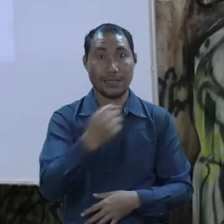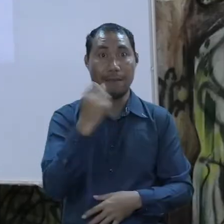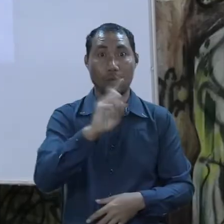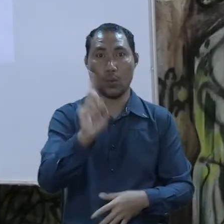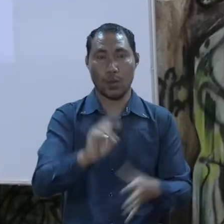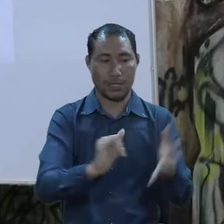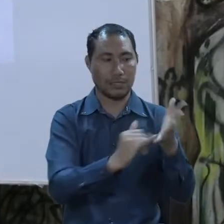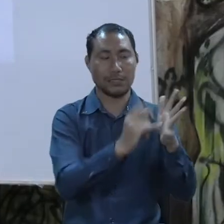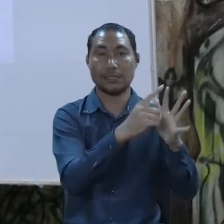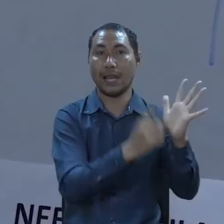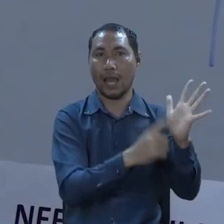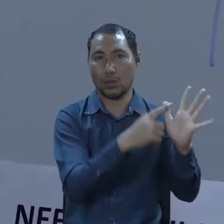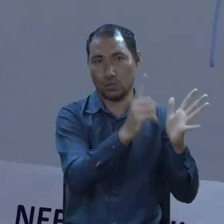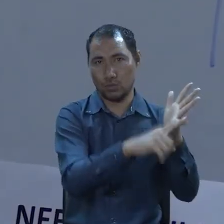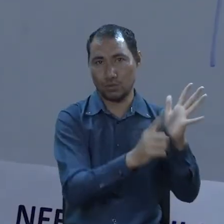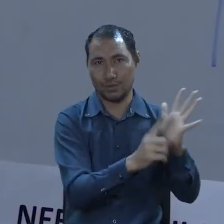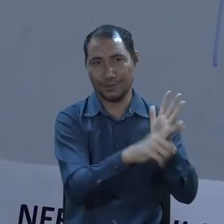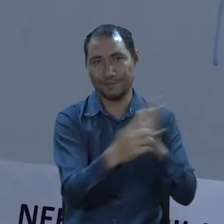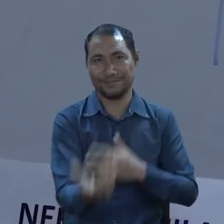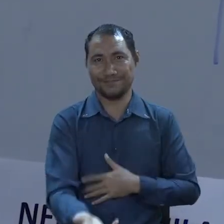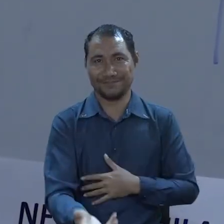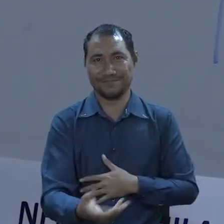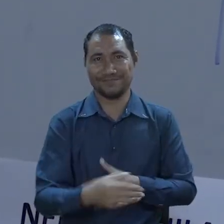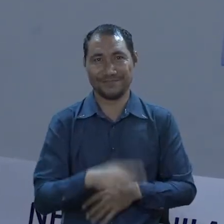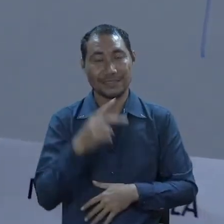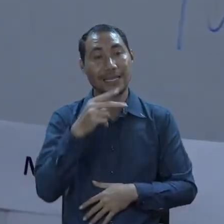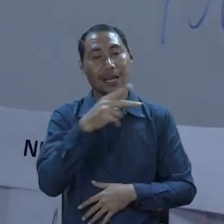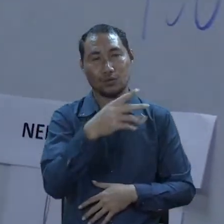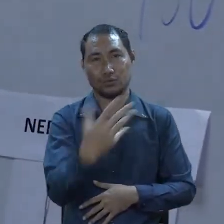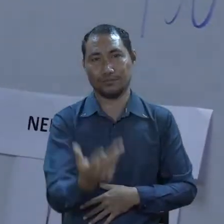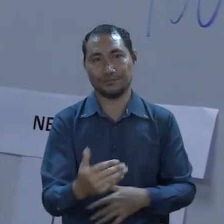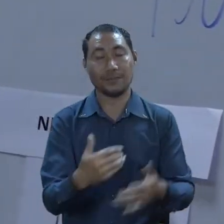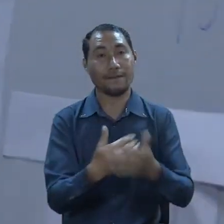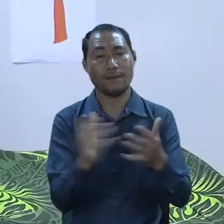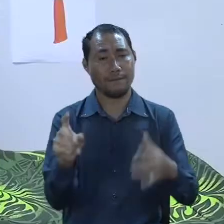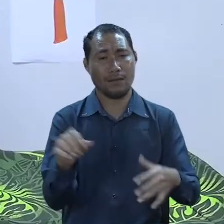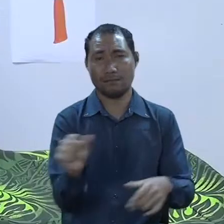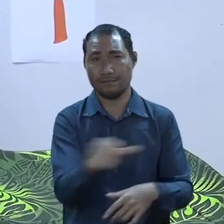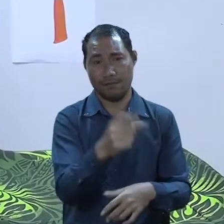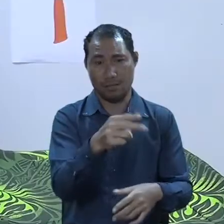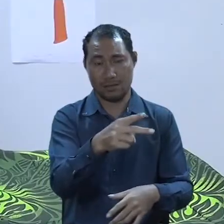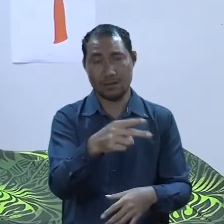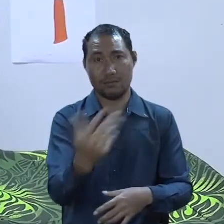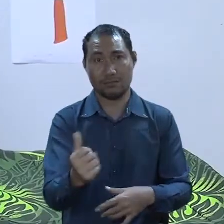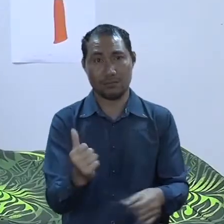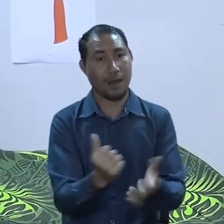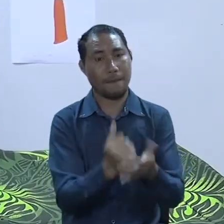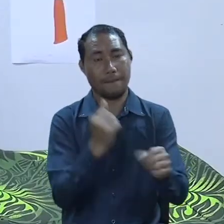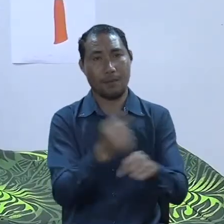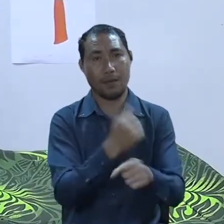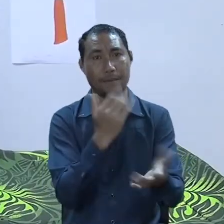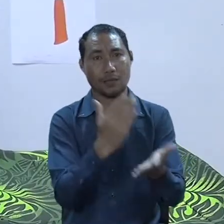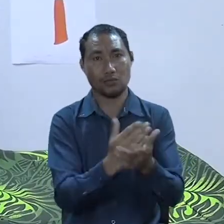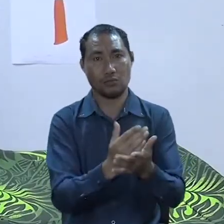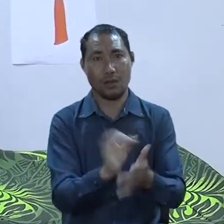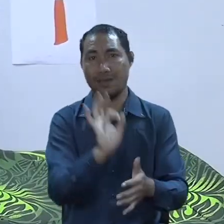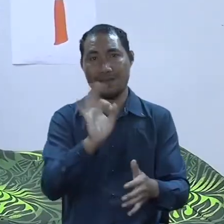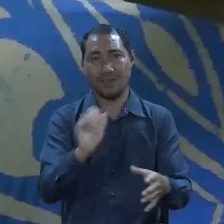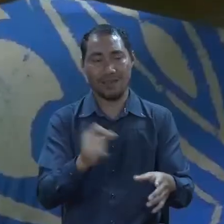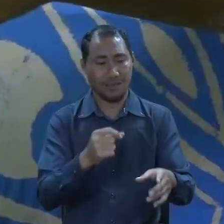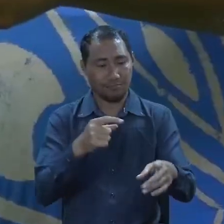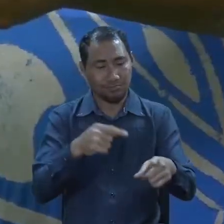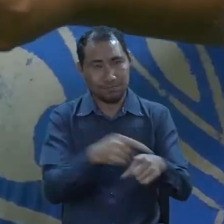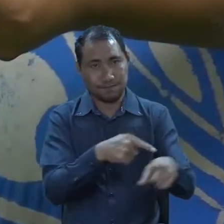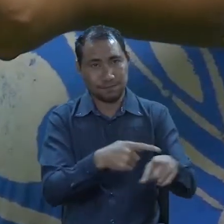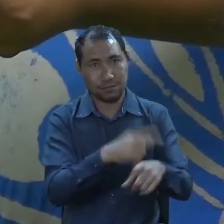is a wooden spoon. Polisipungi la'au. Okay, let's look at another tool that we